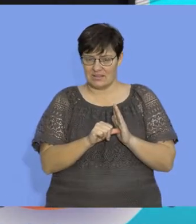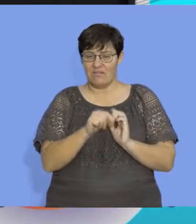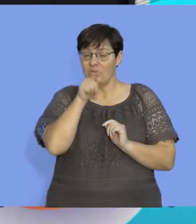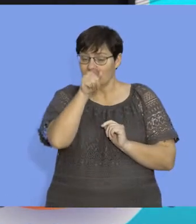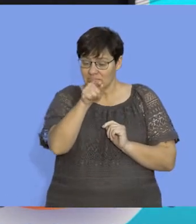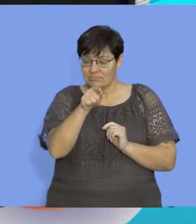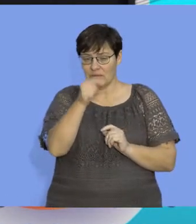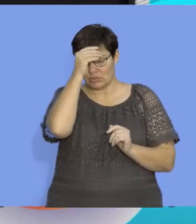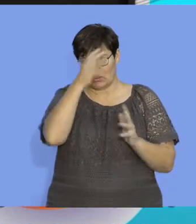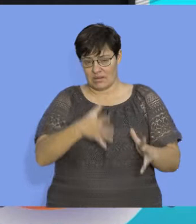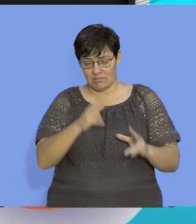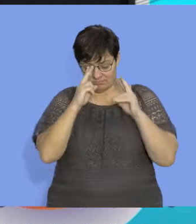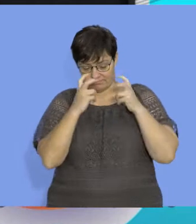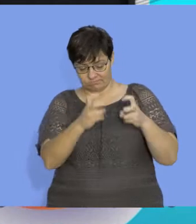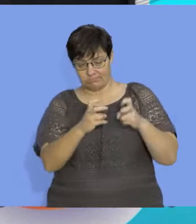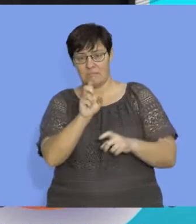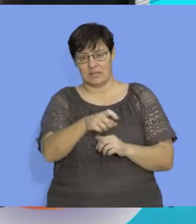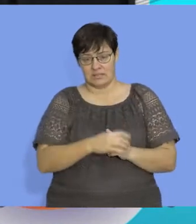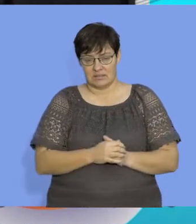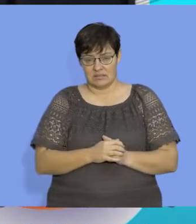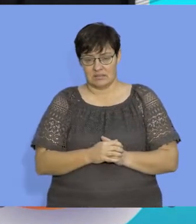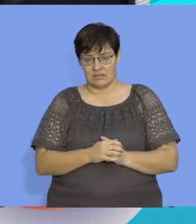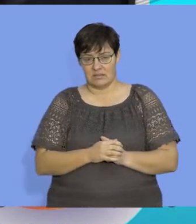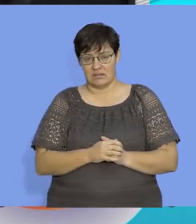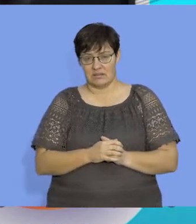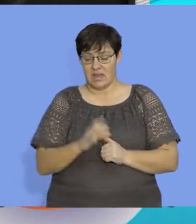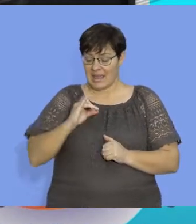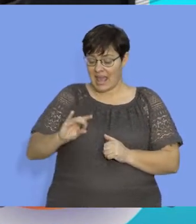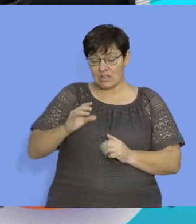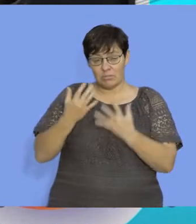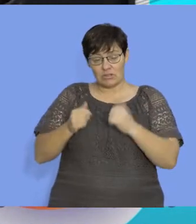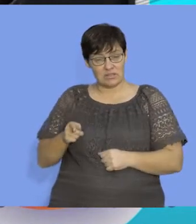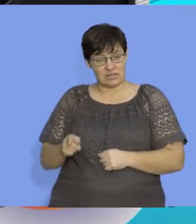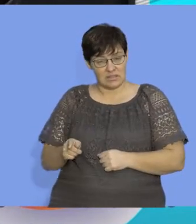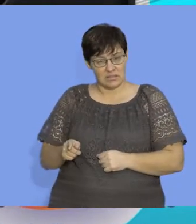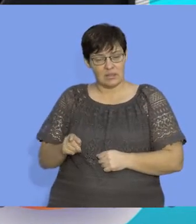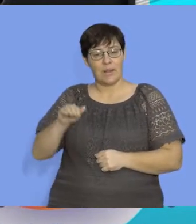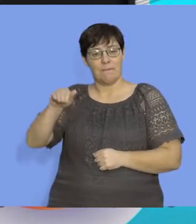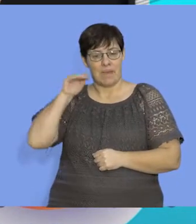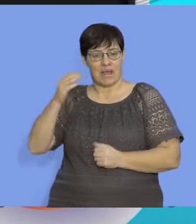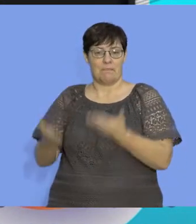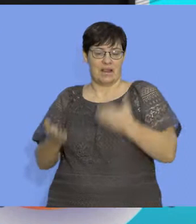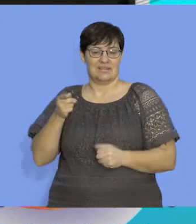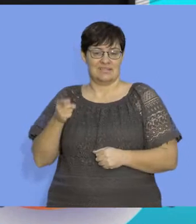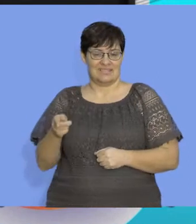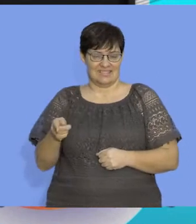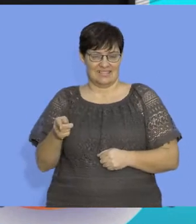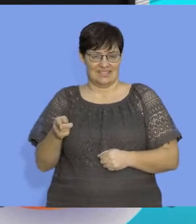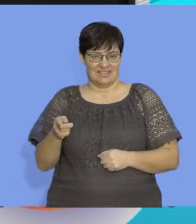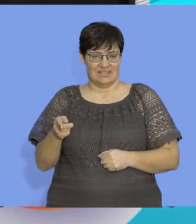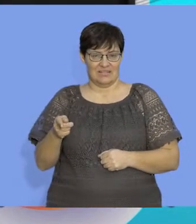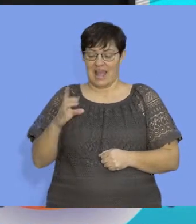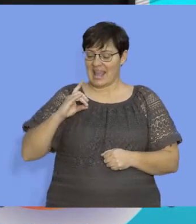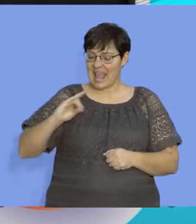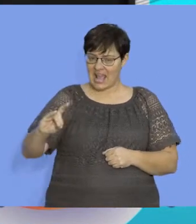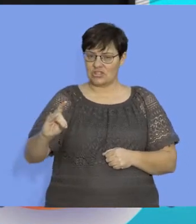accounting student to take cognizance of. Your cash budget deals with the bank balance. In other words,